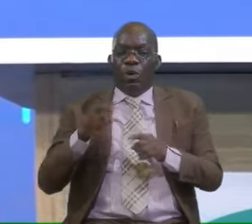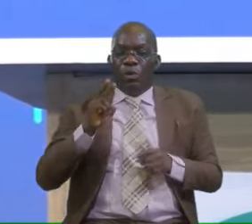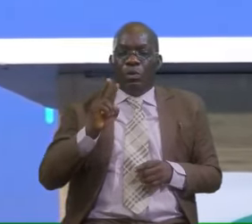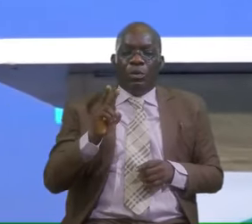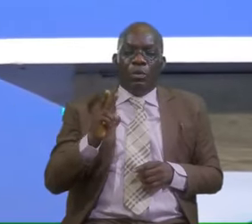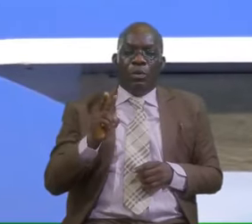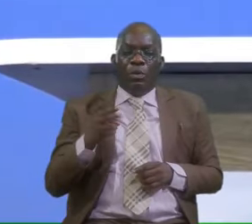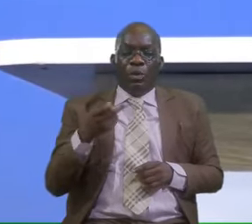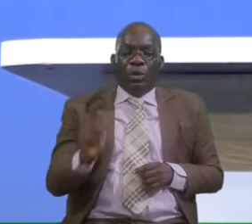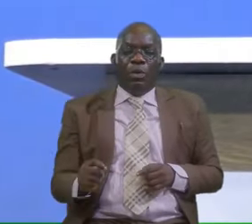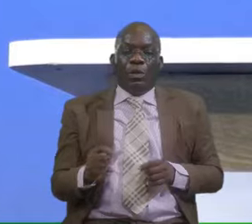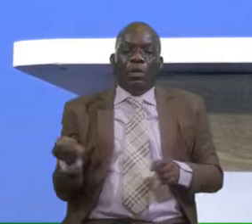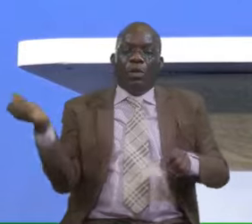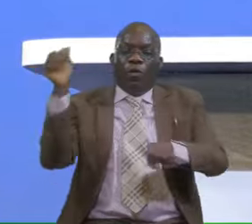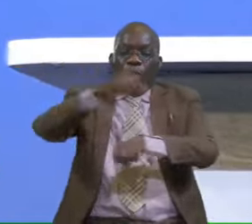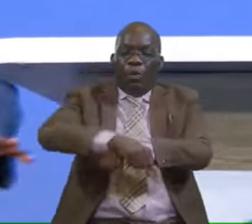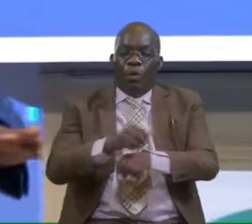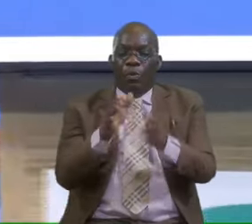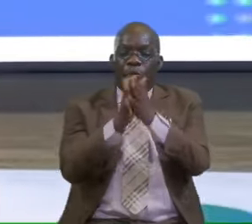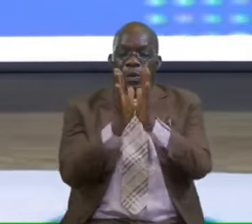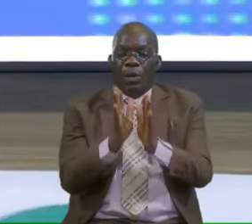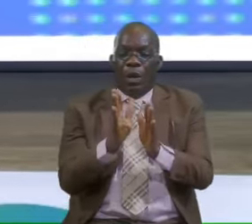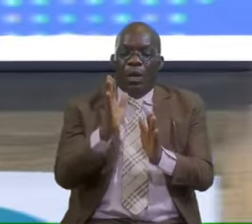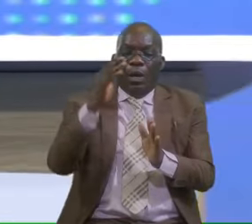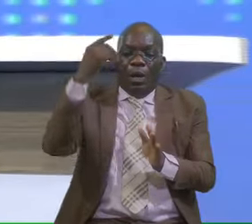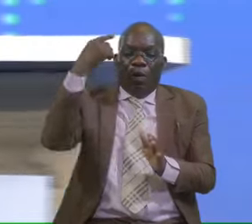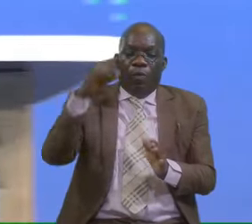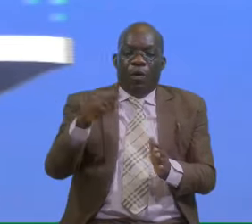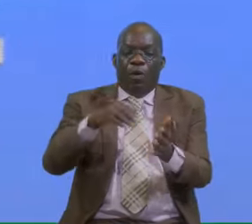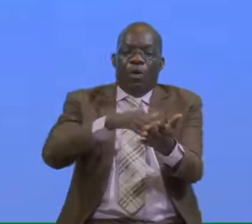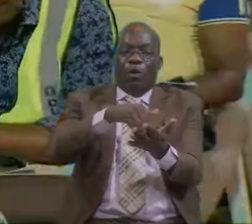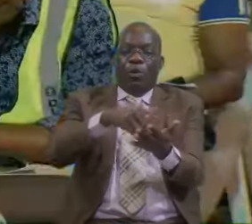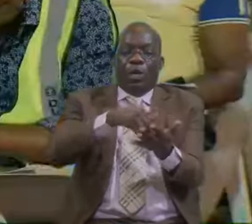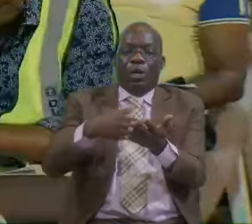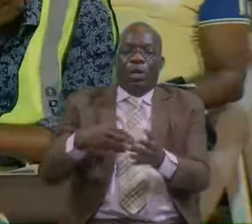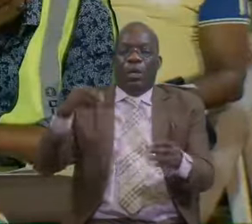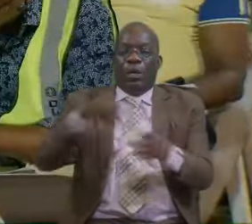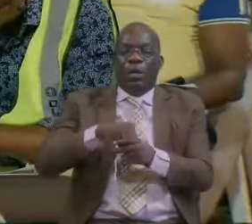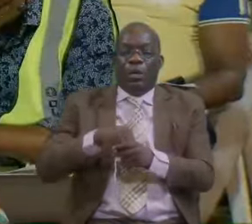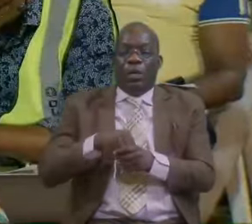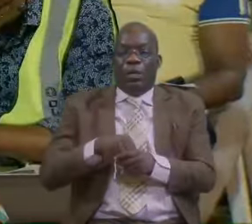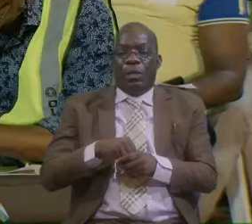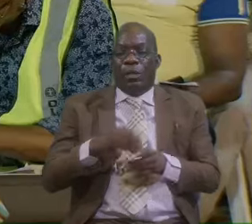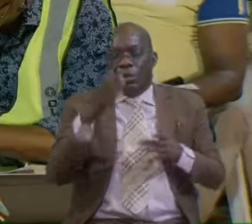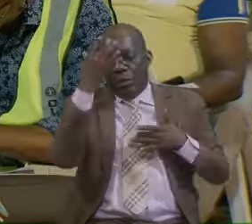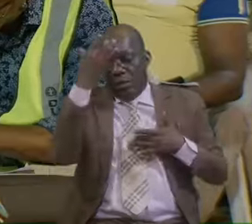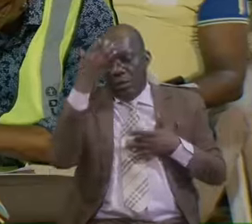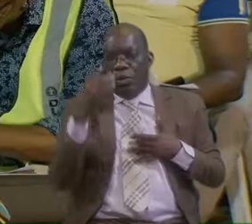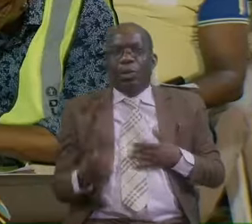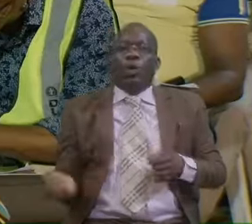prevailing intercession for invalids in infirmity.